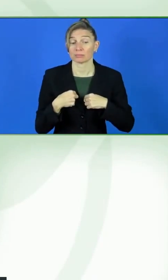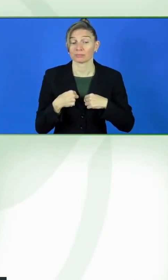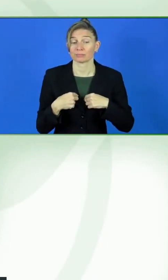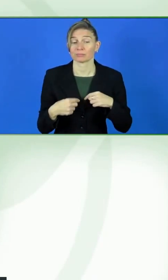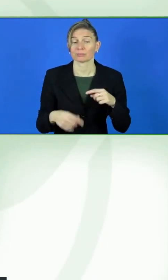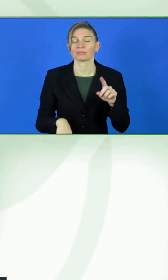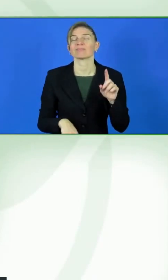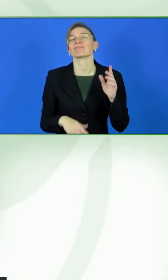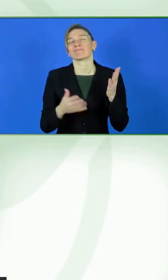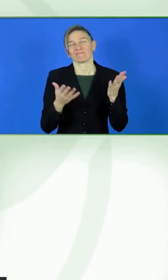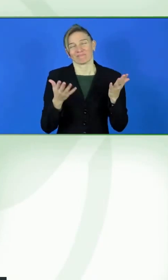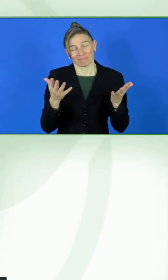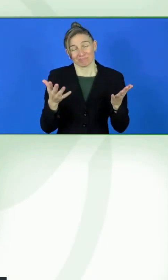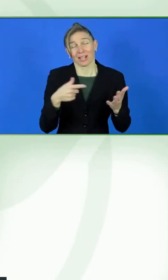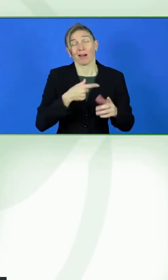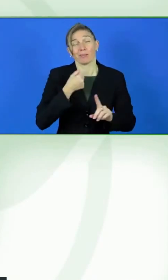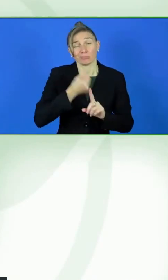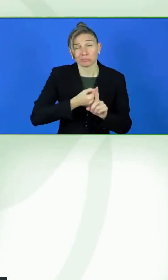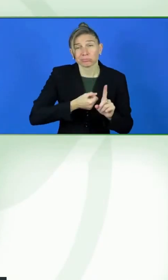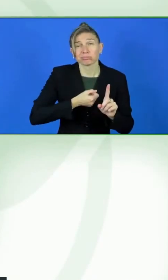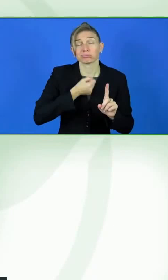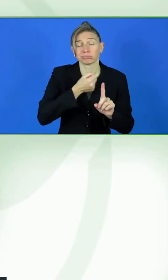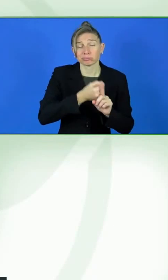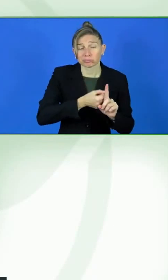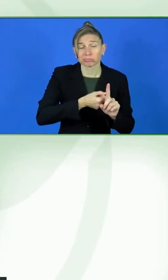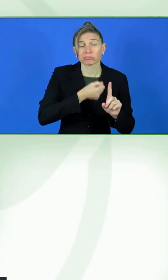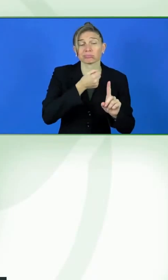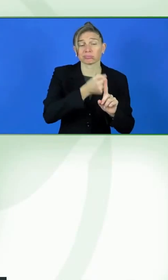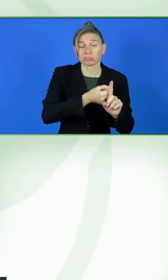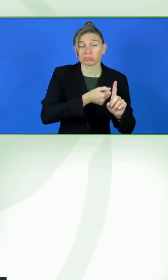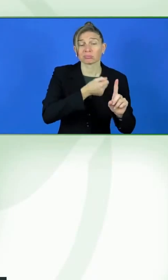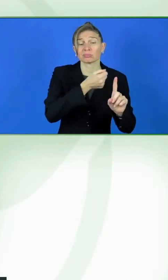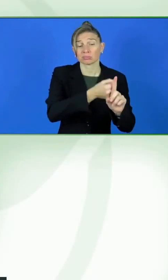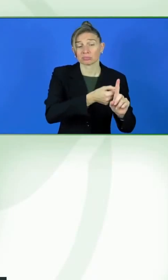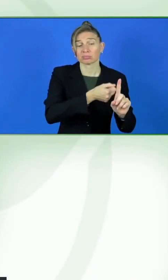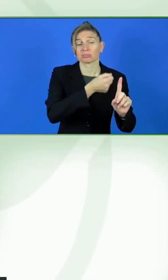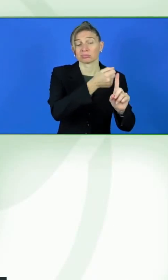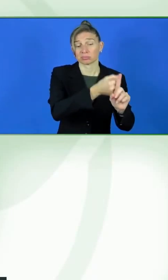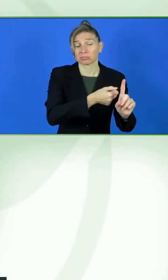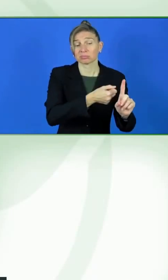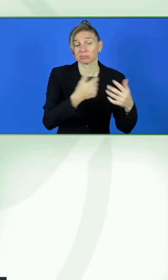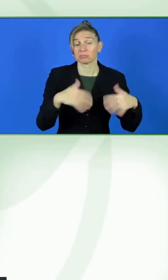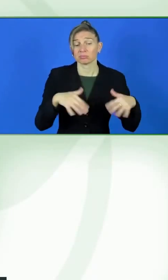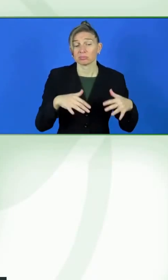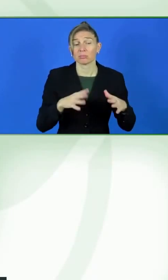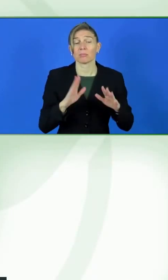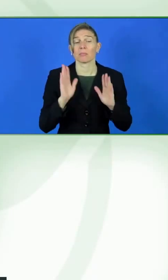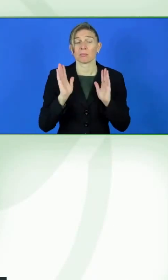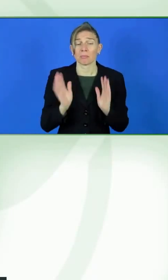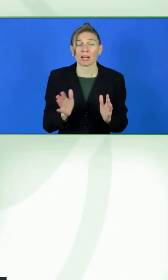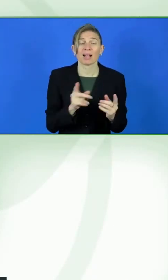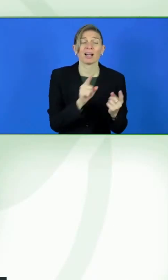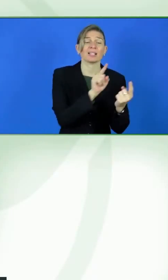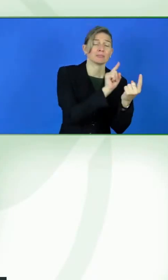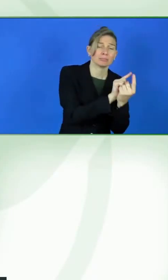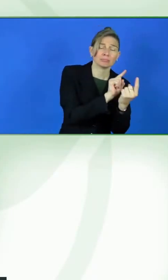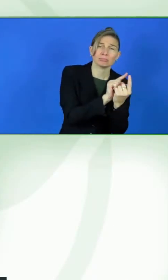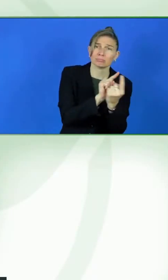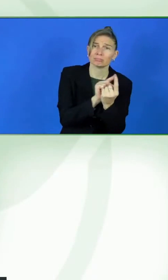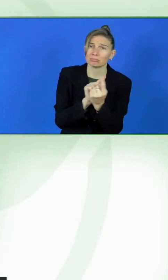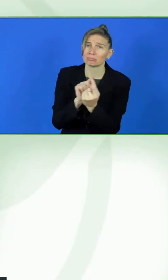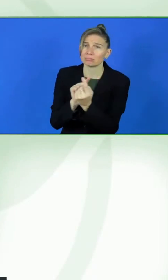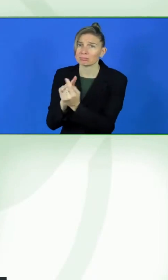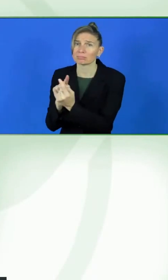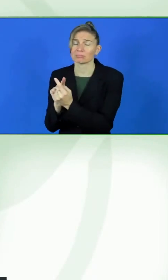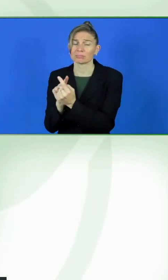hard work of political influence. It's very important, our roles are civic